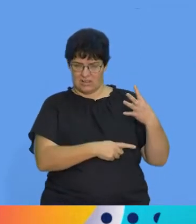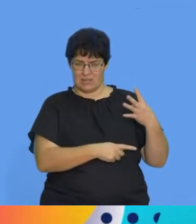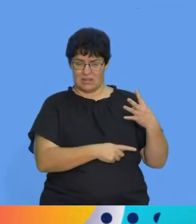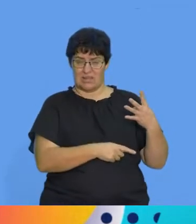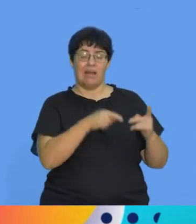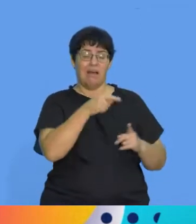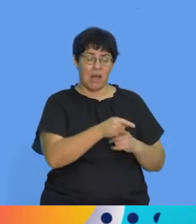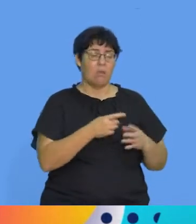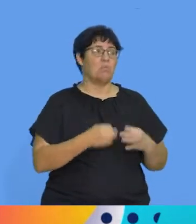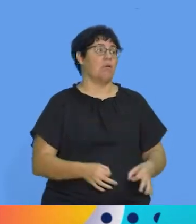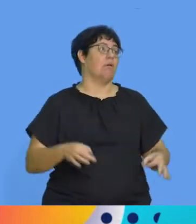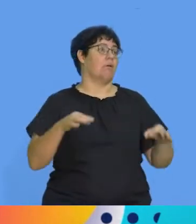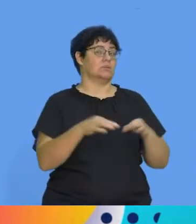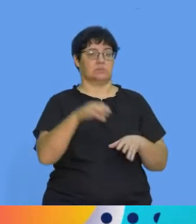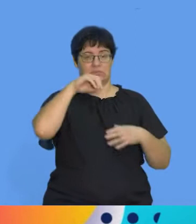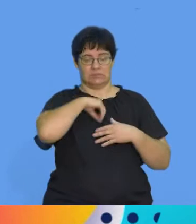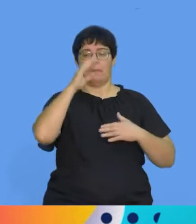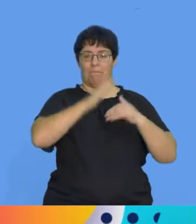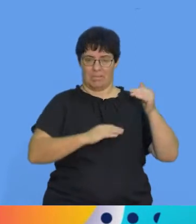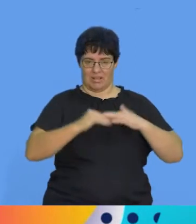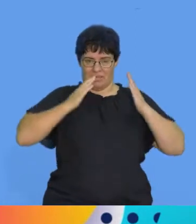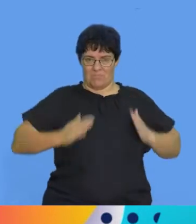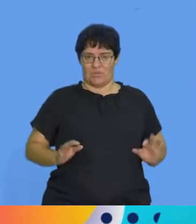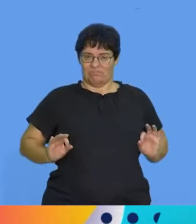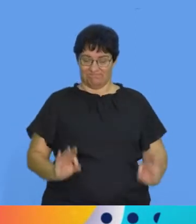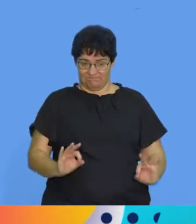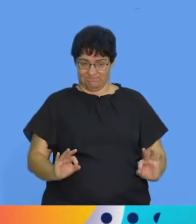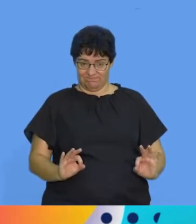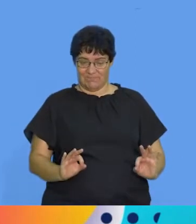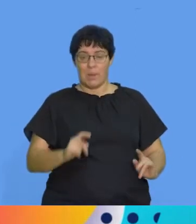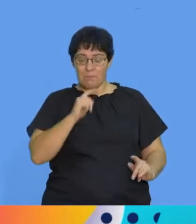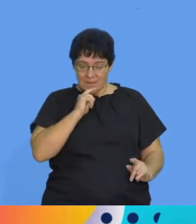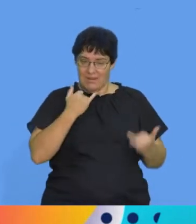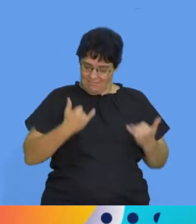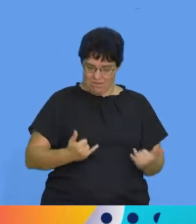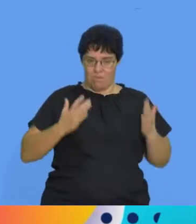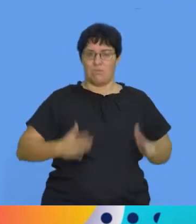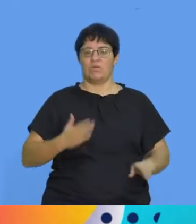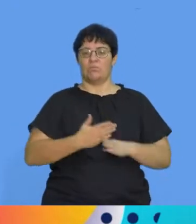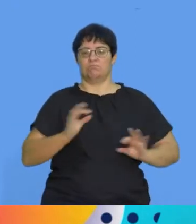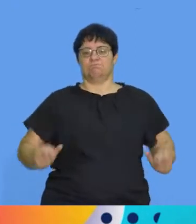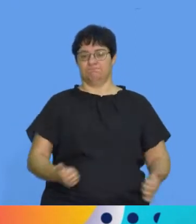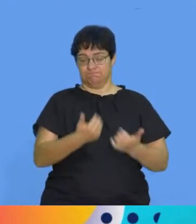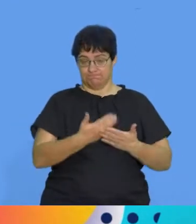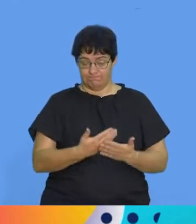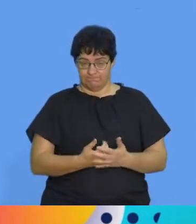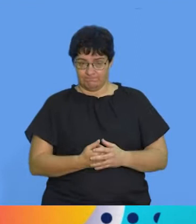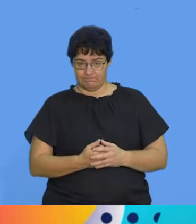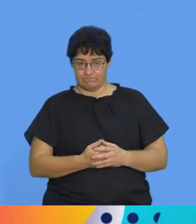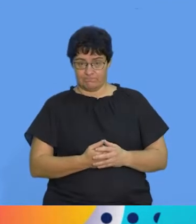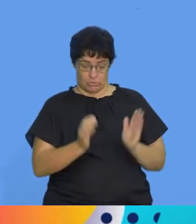very vital role, right, in our building of our body and how it functions. So today's lesson, we're going